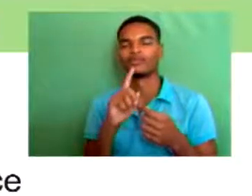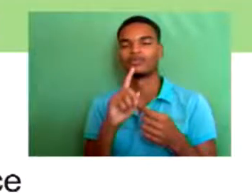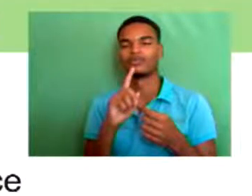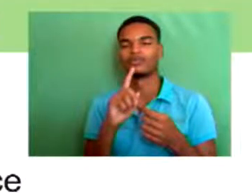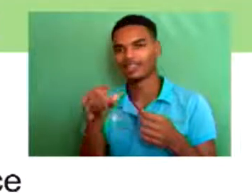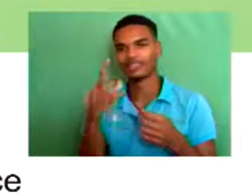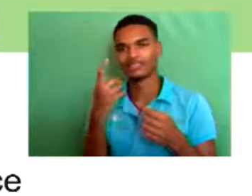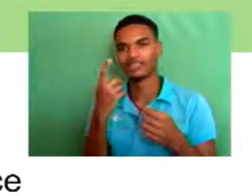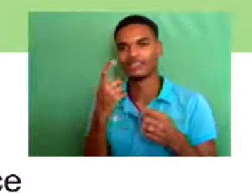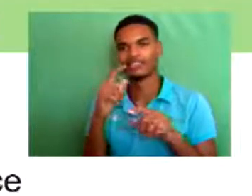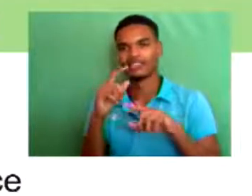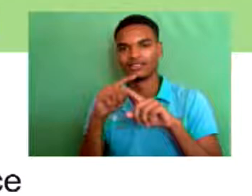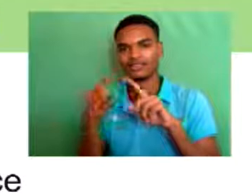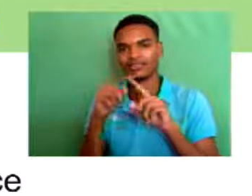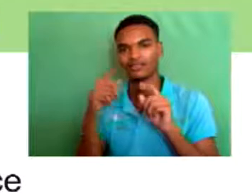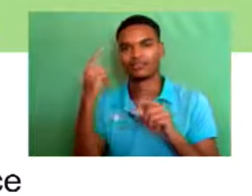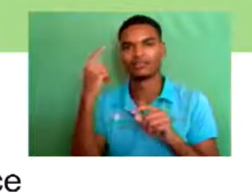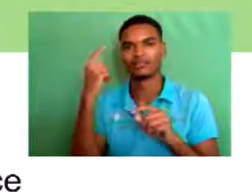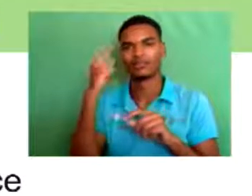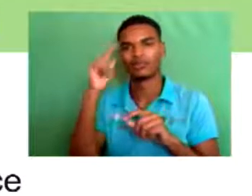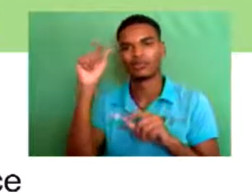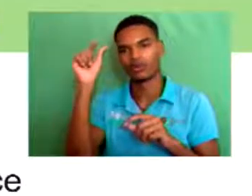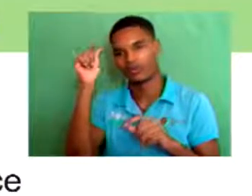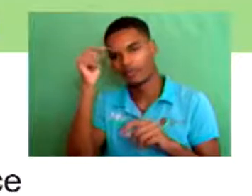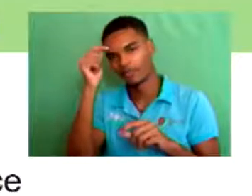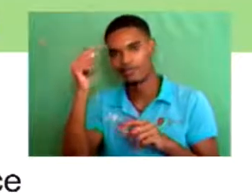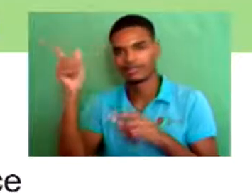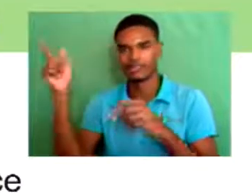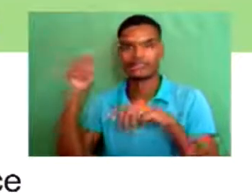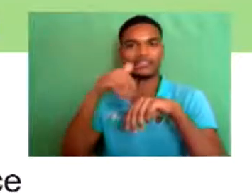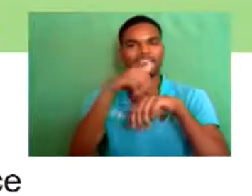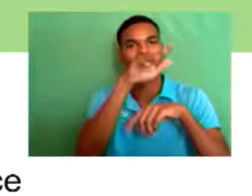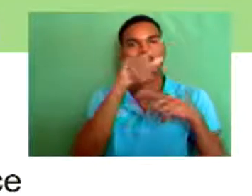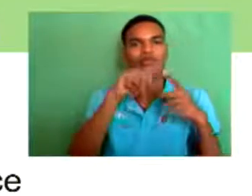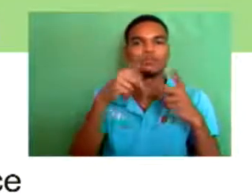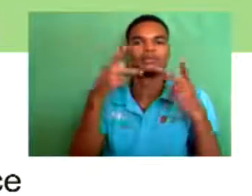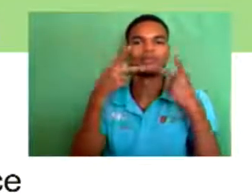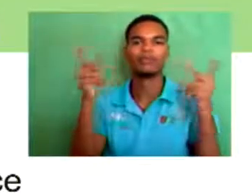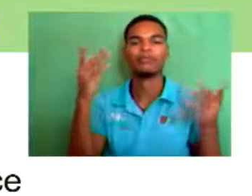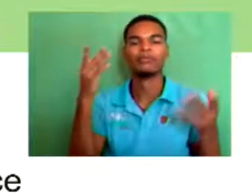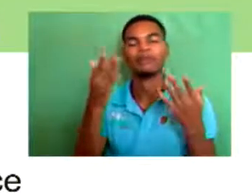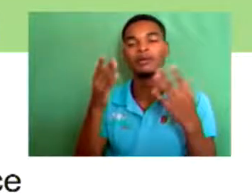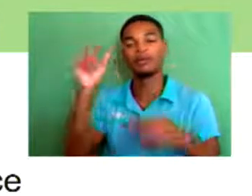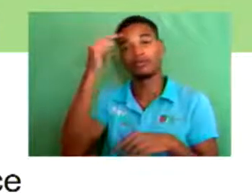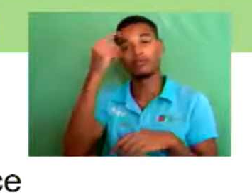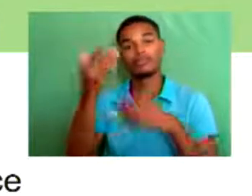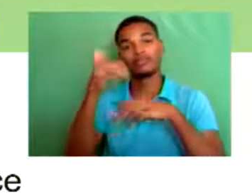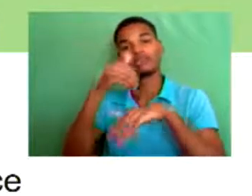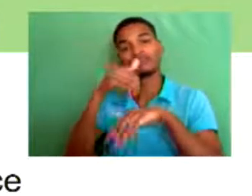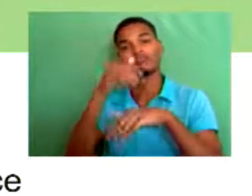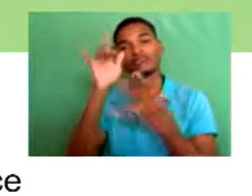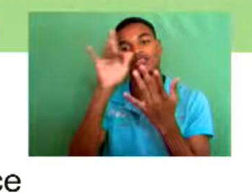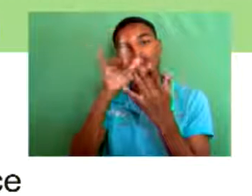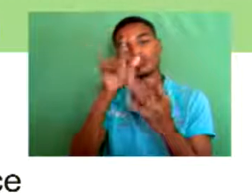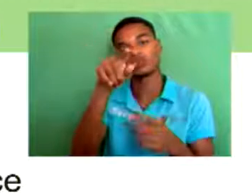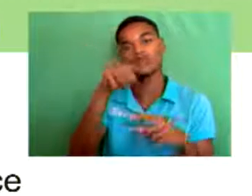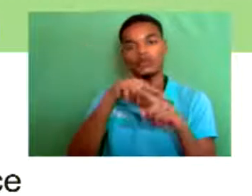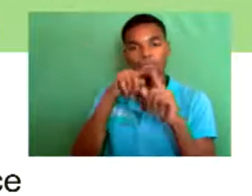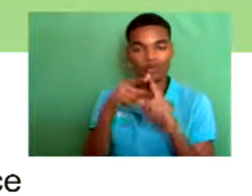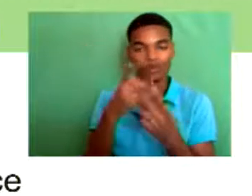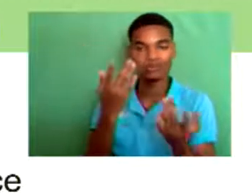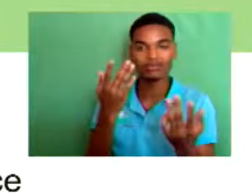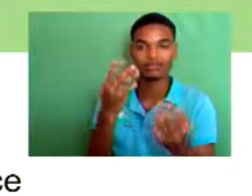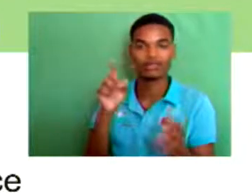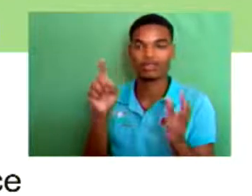on the government emergency information to the public. So the government may contact you about an Ananda alert. You, through your newsroom or